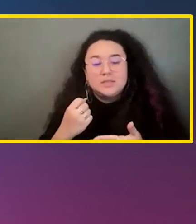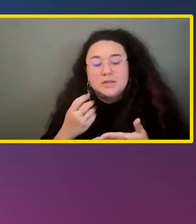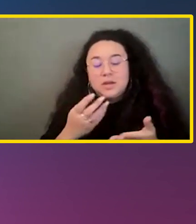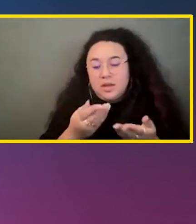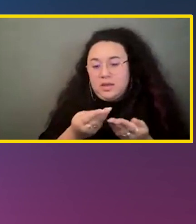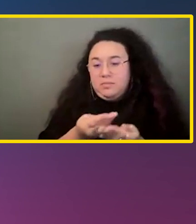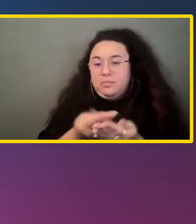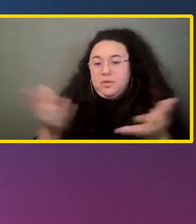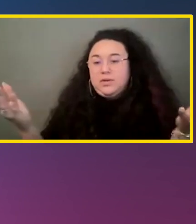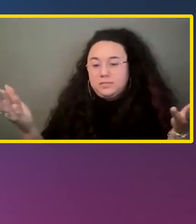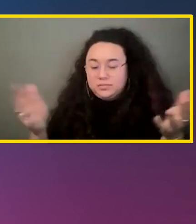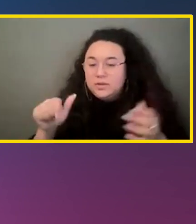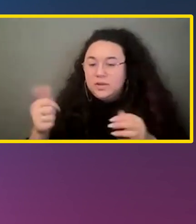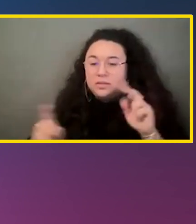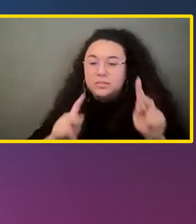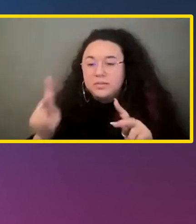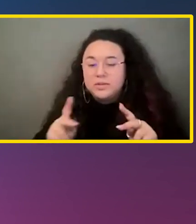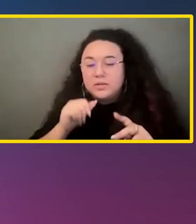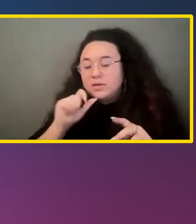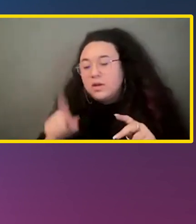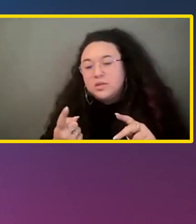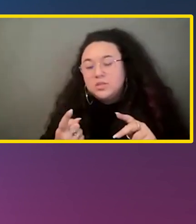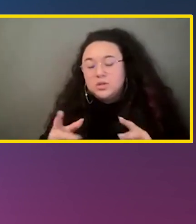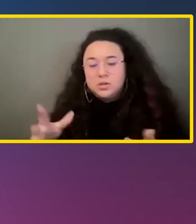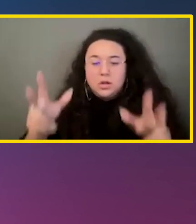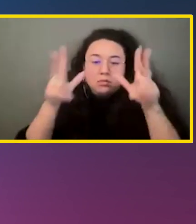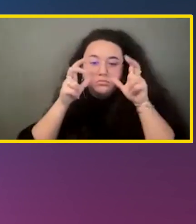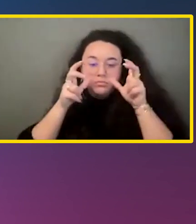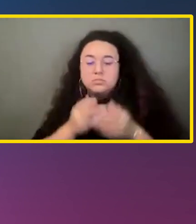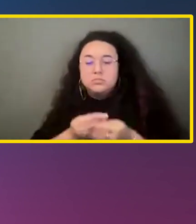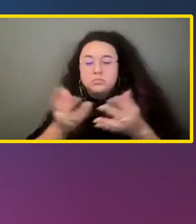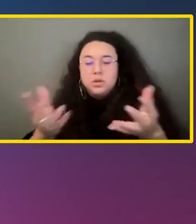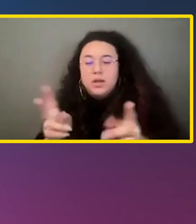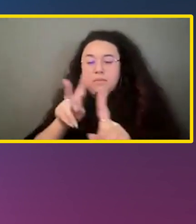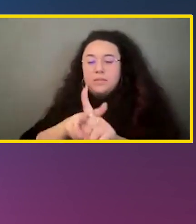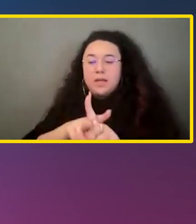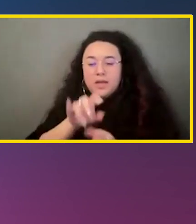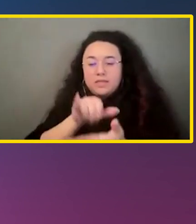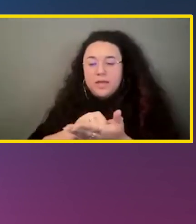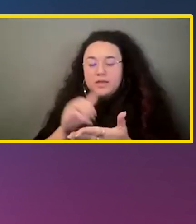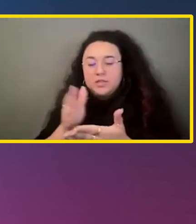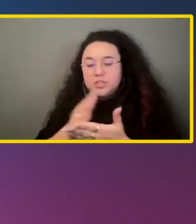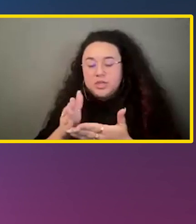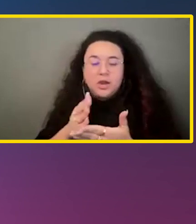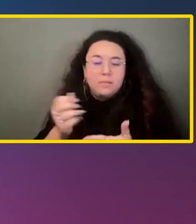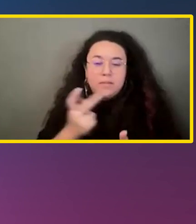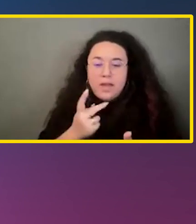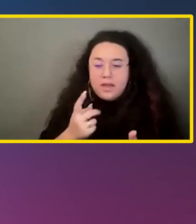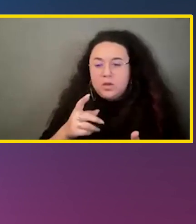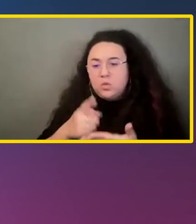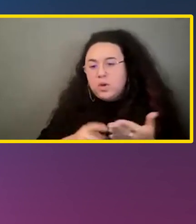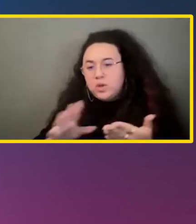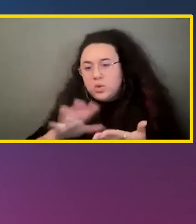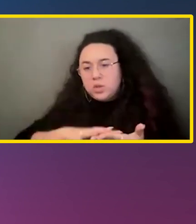you work to not just receive, but also apply, share back with us your insights,